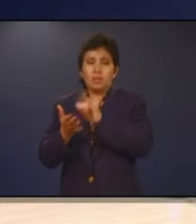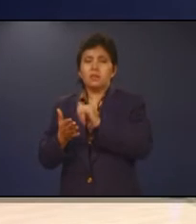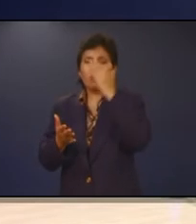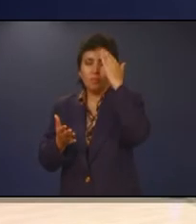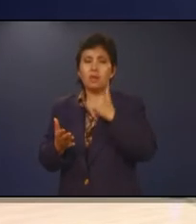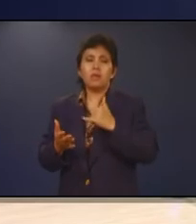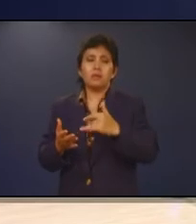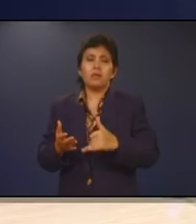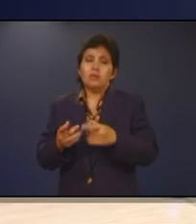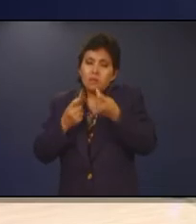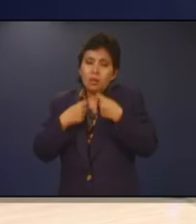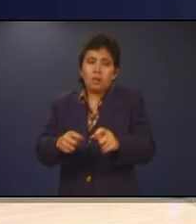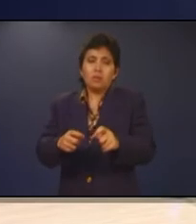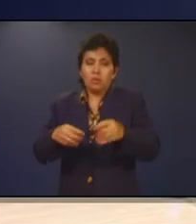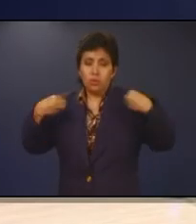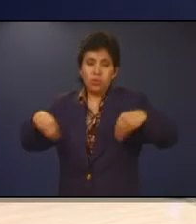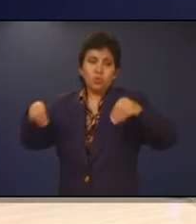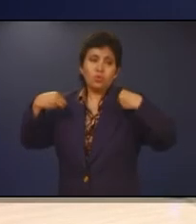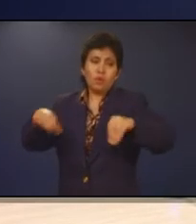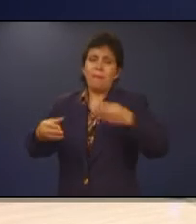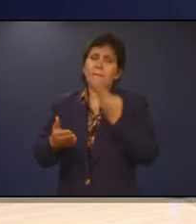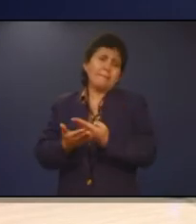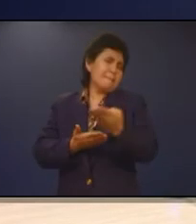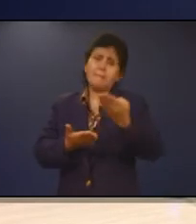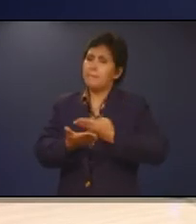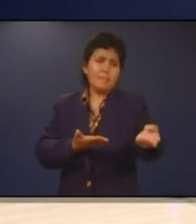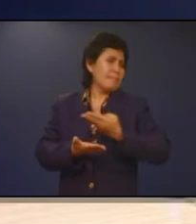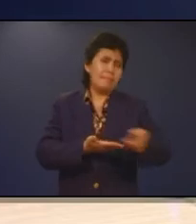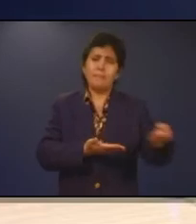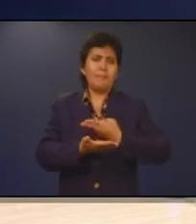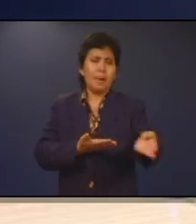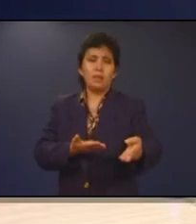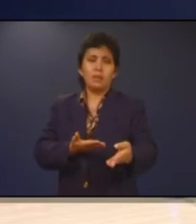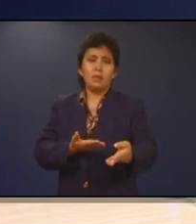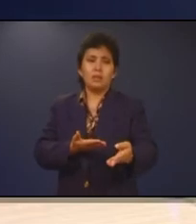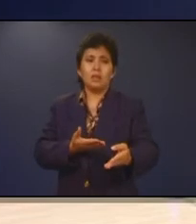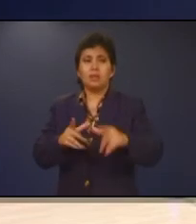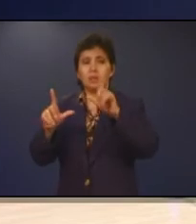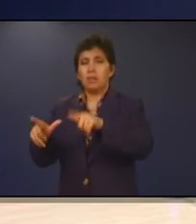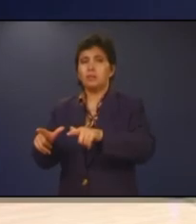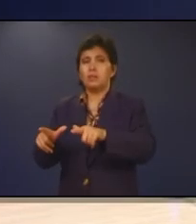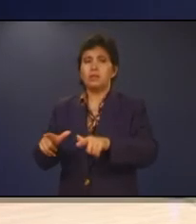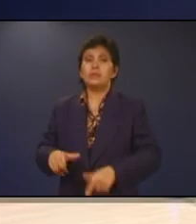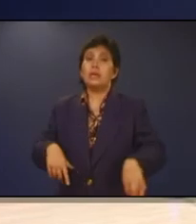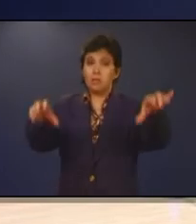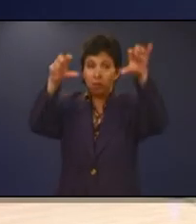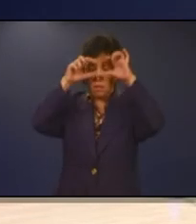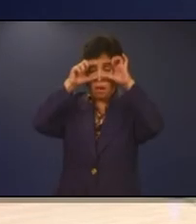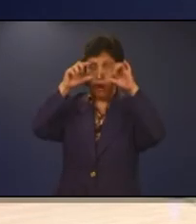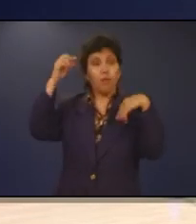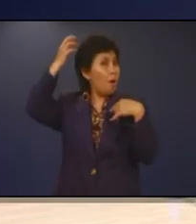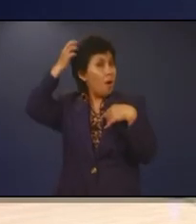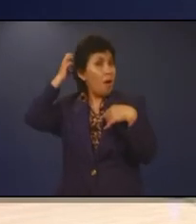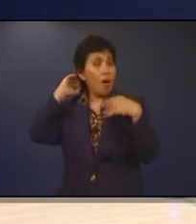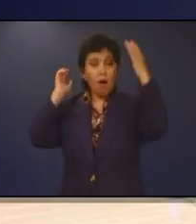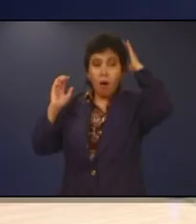That's why what they're trying to do is that they're trying to go to shopping centers and buy everything and put on their body, the hair,